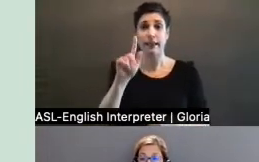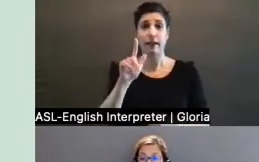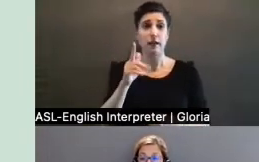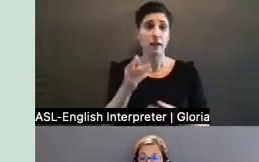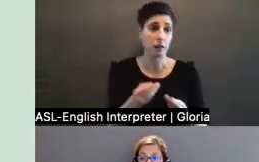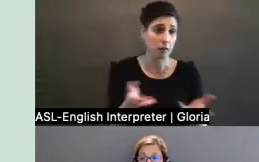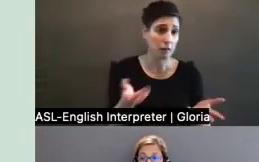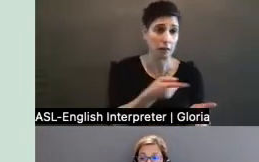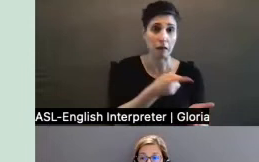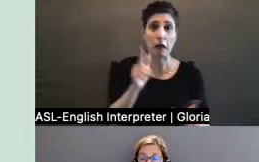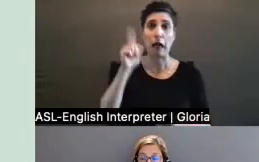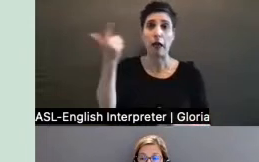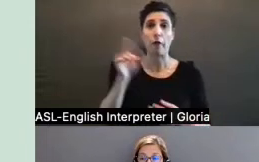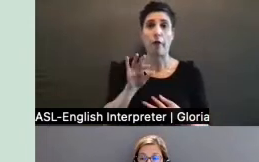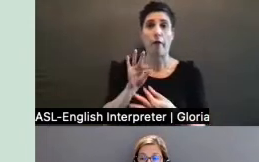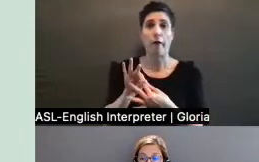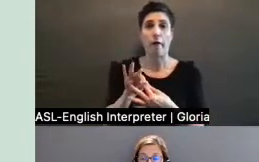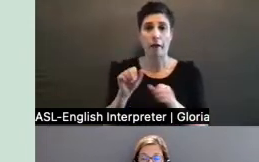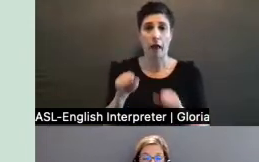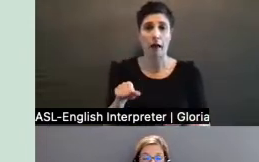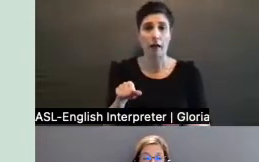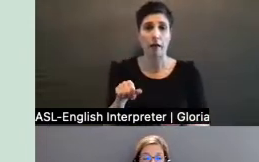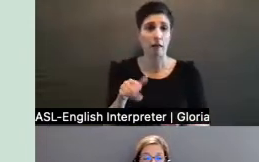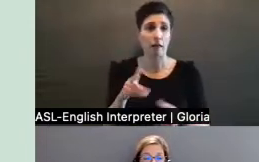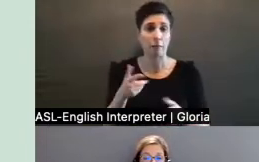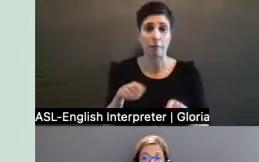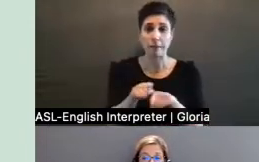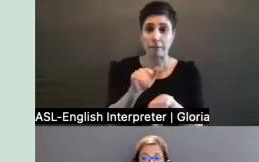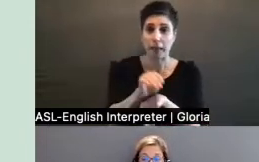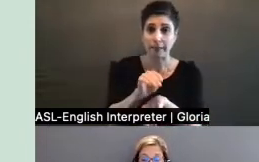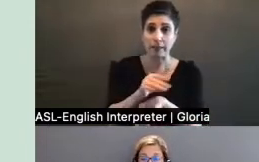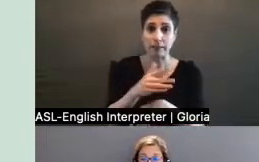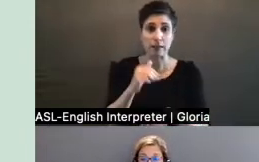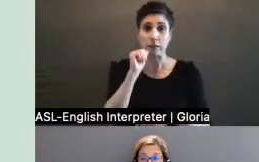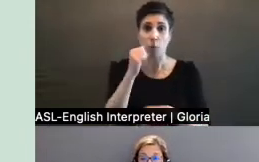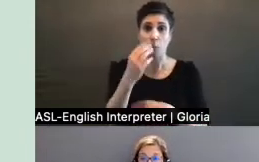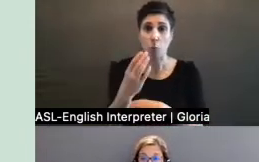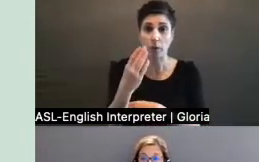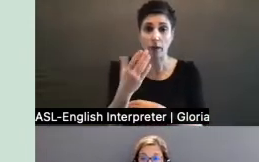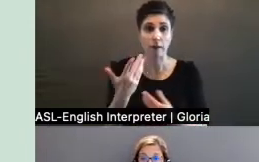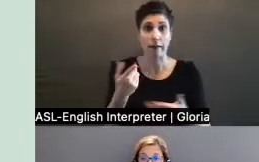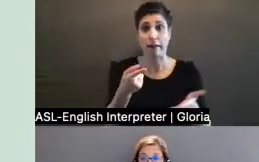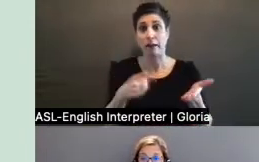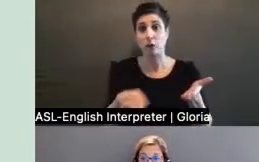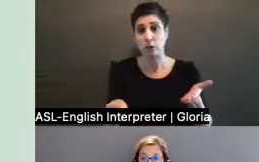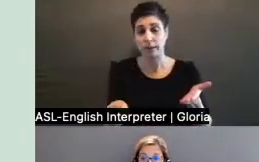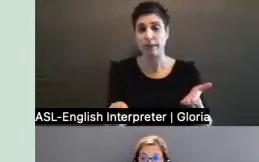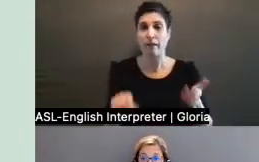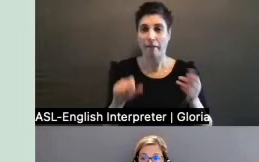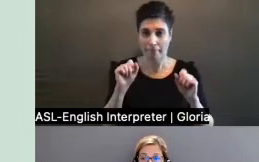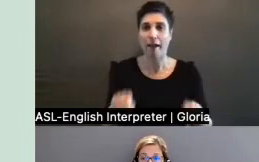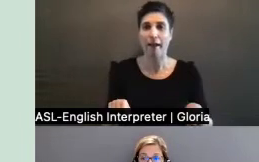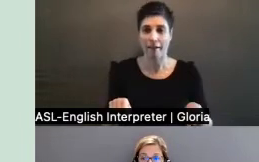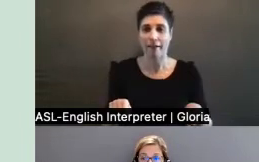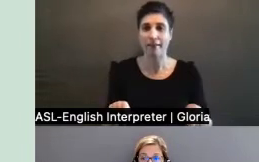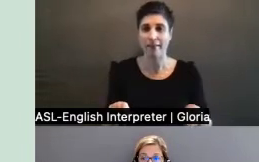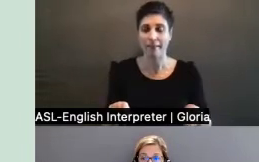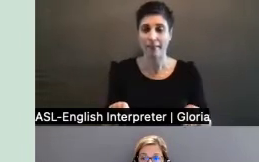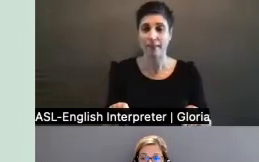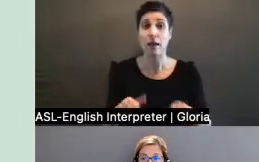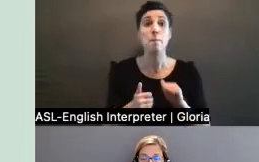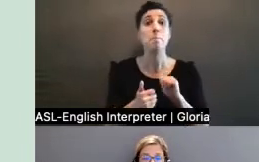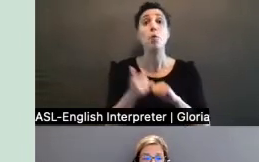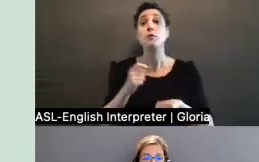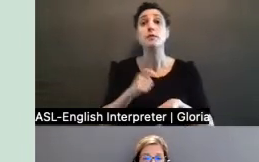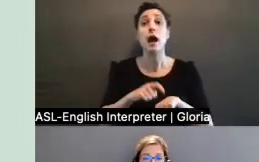in over time, in the evening, the next morning, over a week, and then you can see the results. But most of the time, what we have seen when it